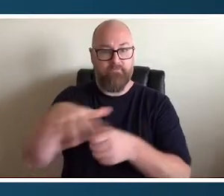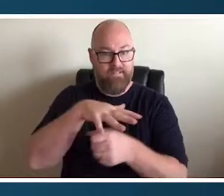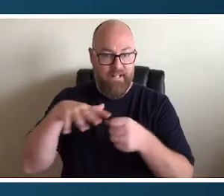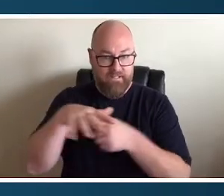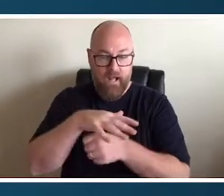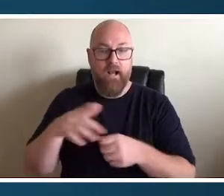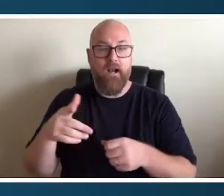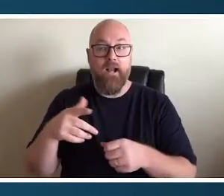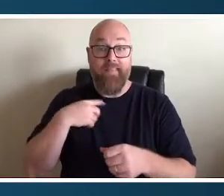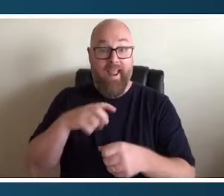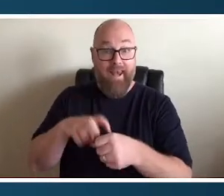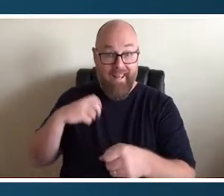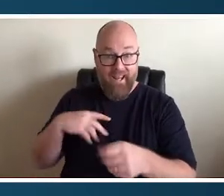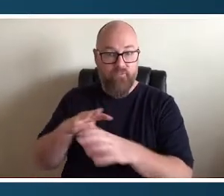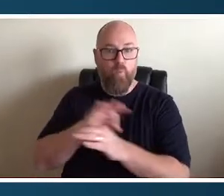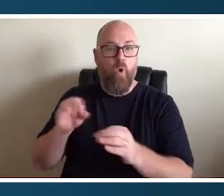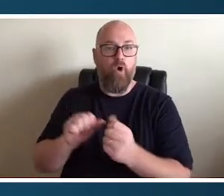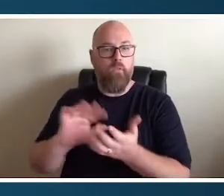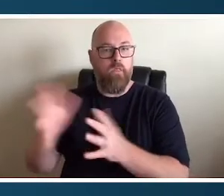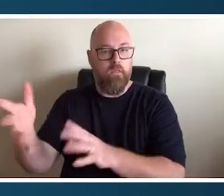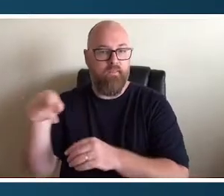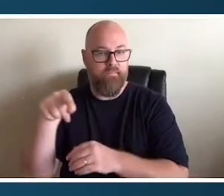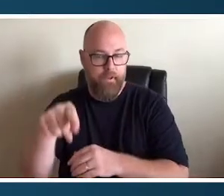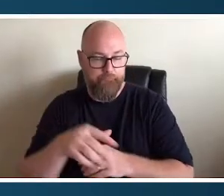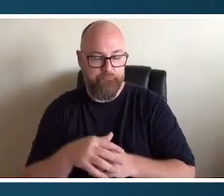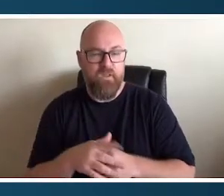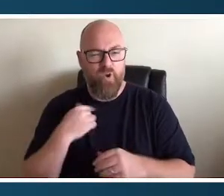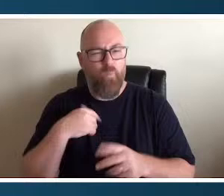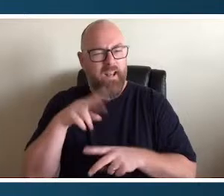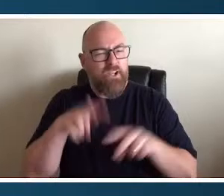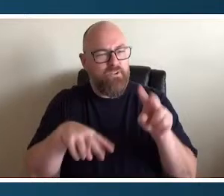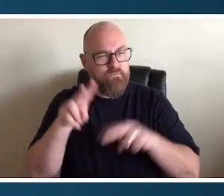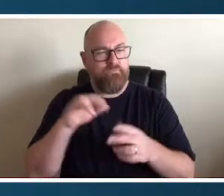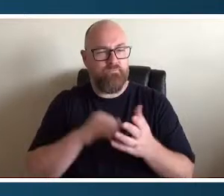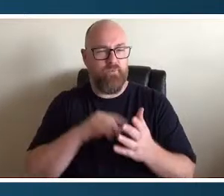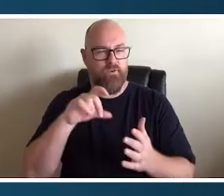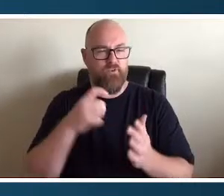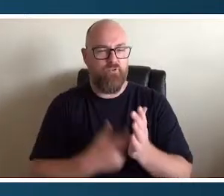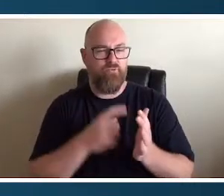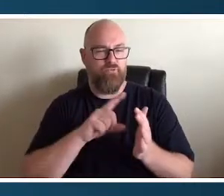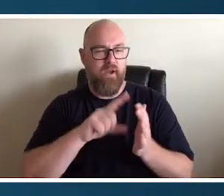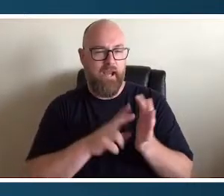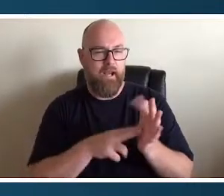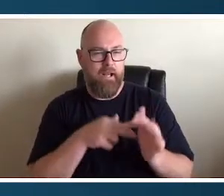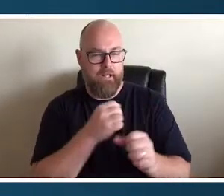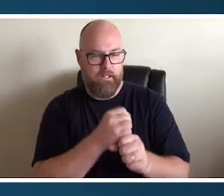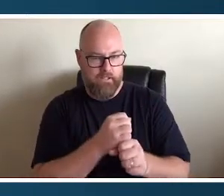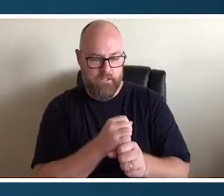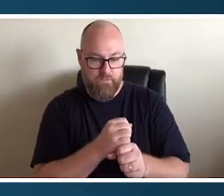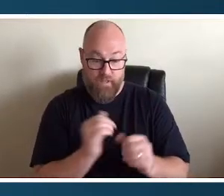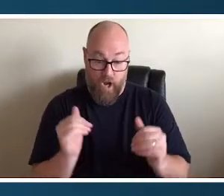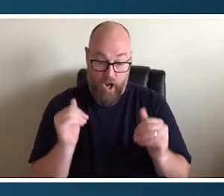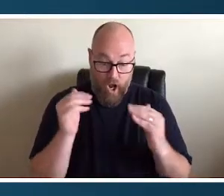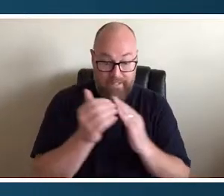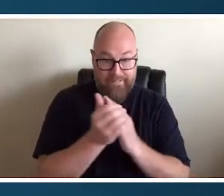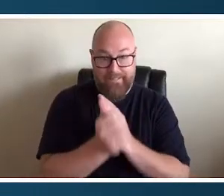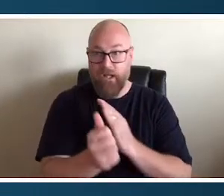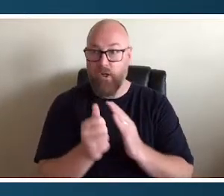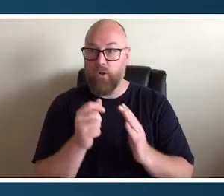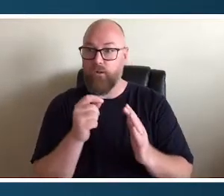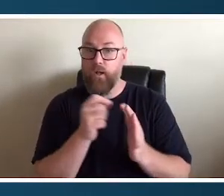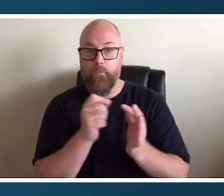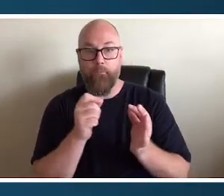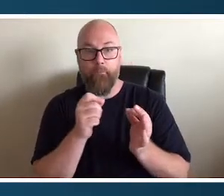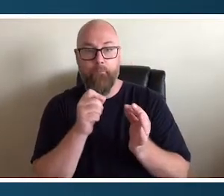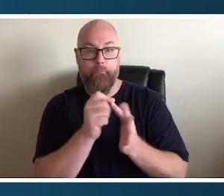That's the first thing, improving the screening process to make sure you don't let the high-skilled public servant or doctor and nurses get into